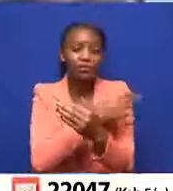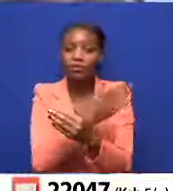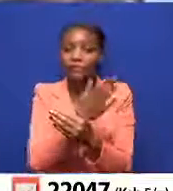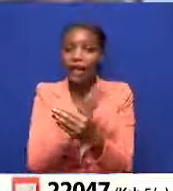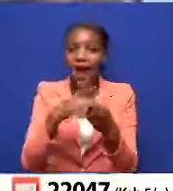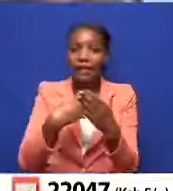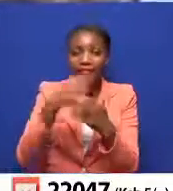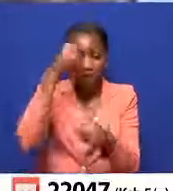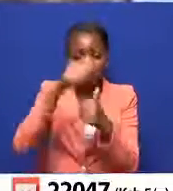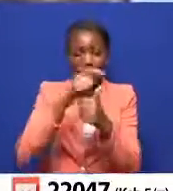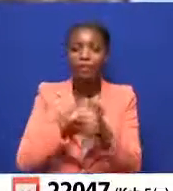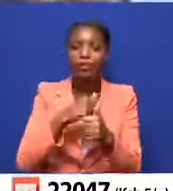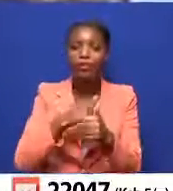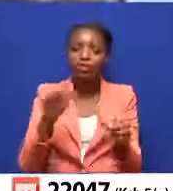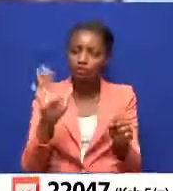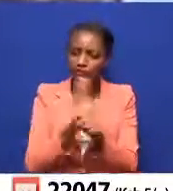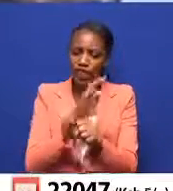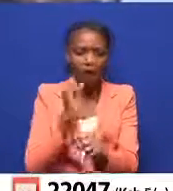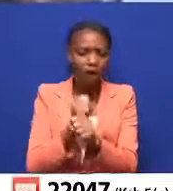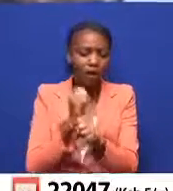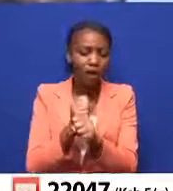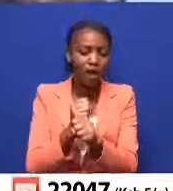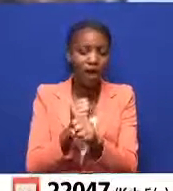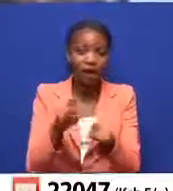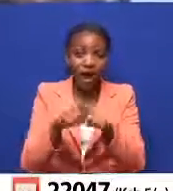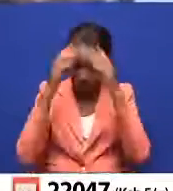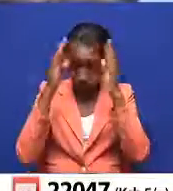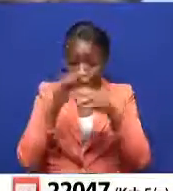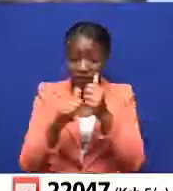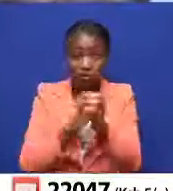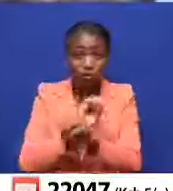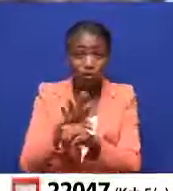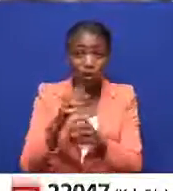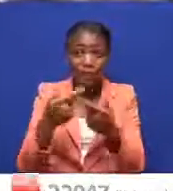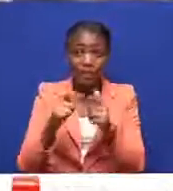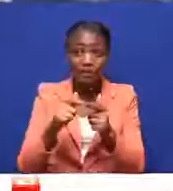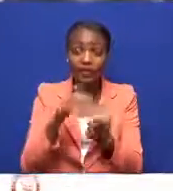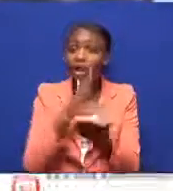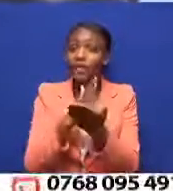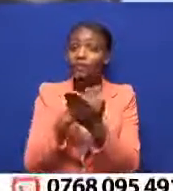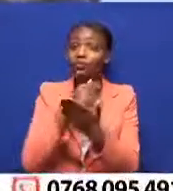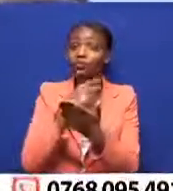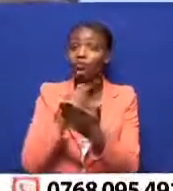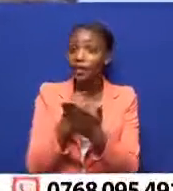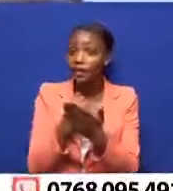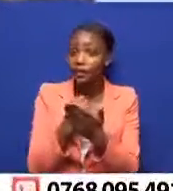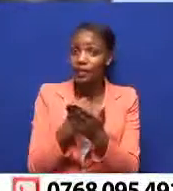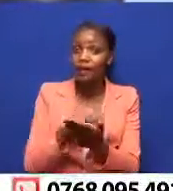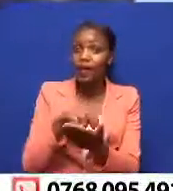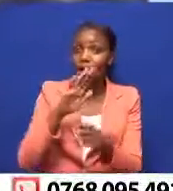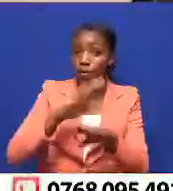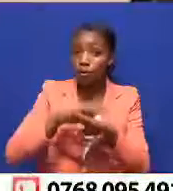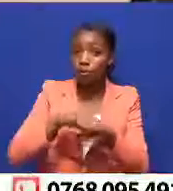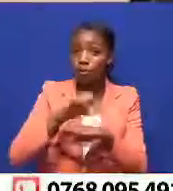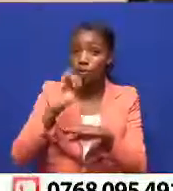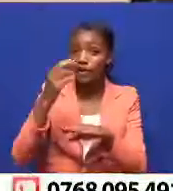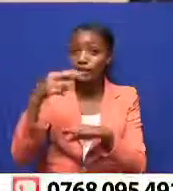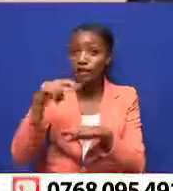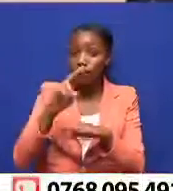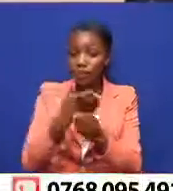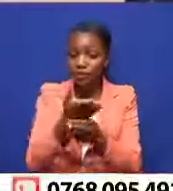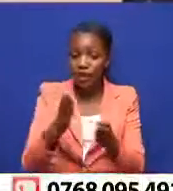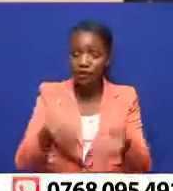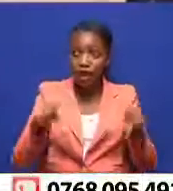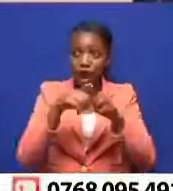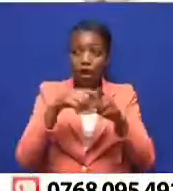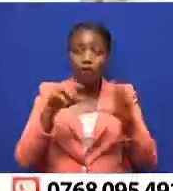dedicated fully to COVID. We realize there is need to have a fully operational ICU of 14 beds. Ulimwenguni